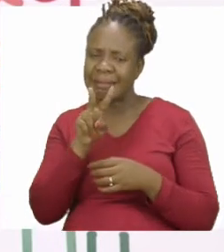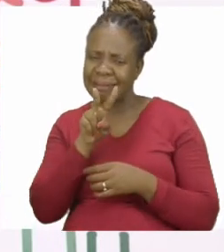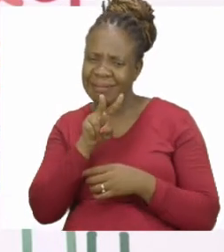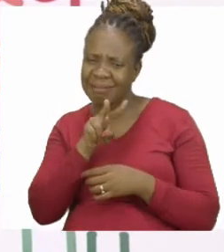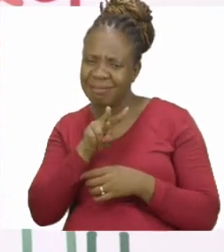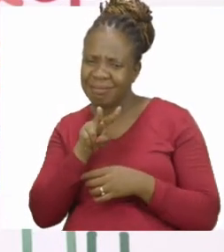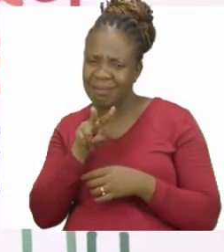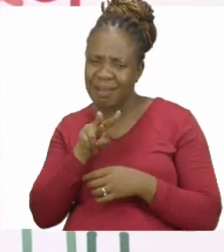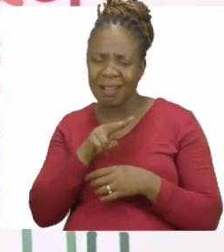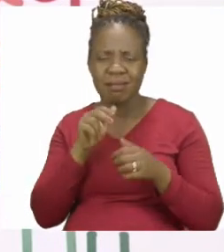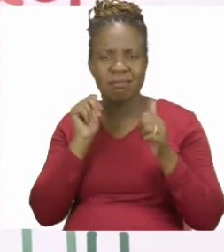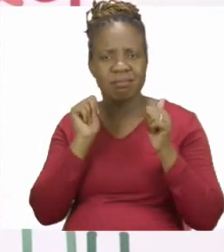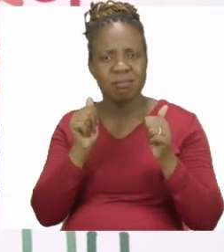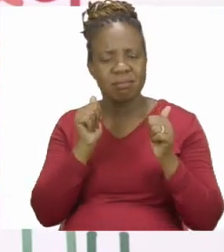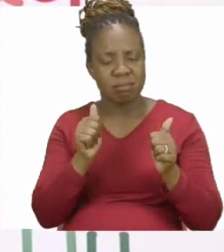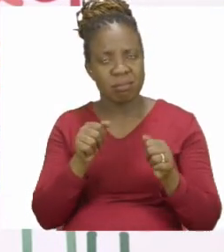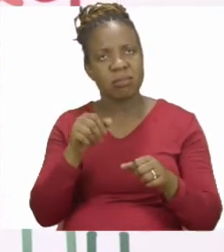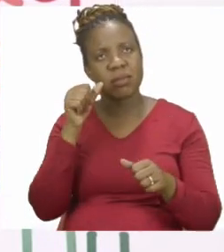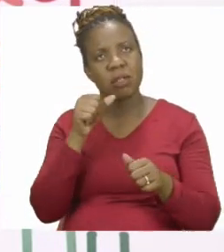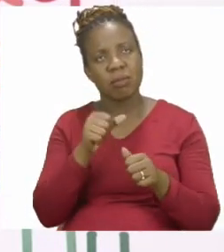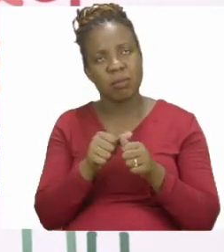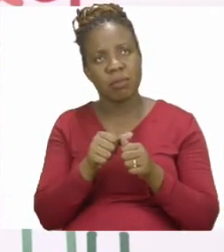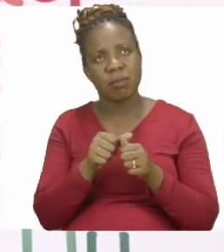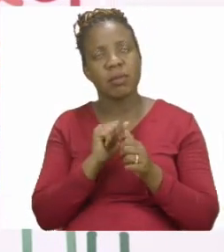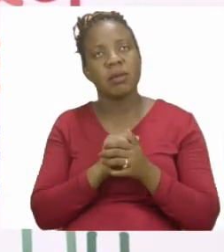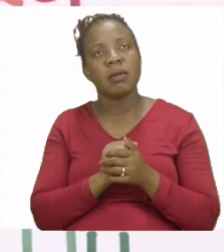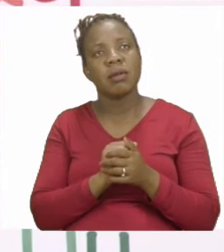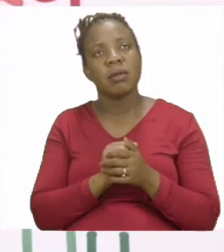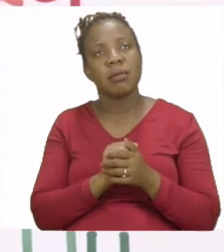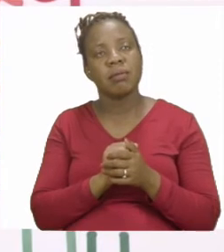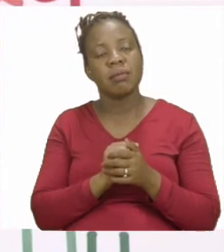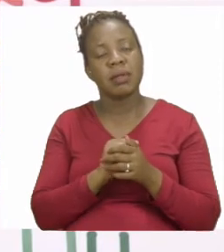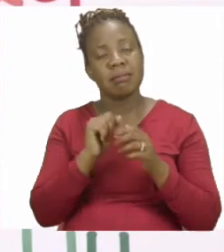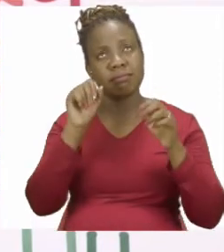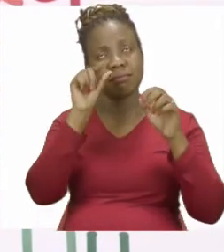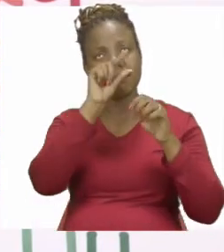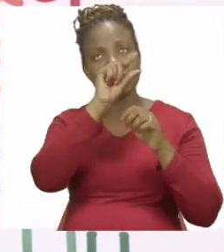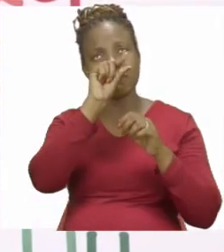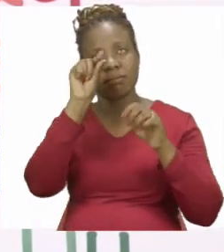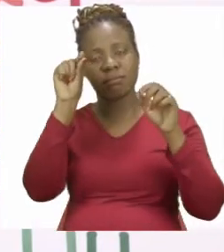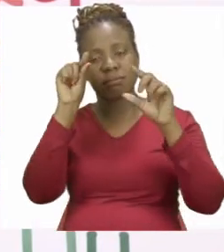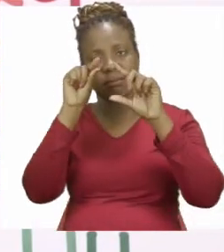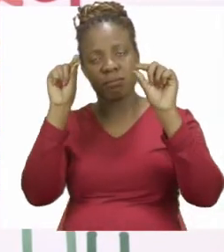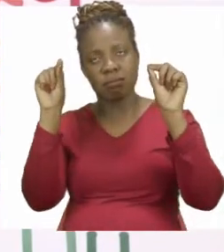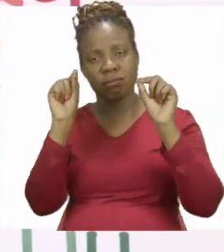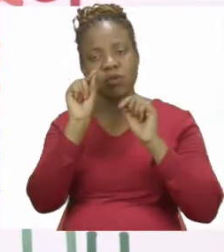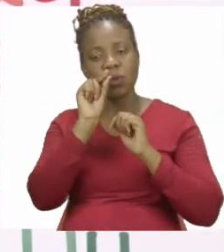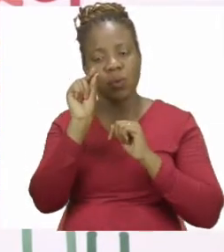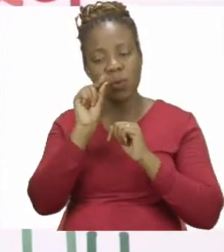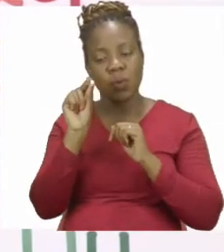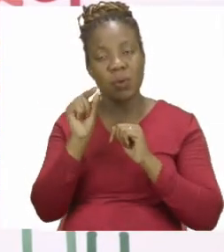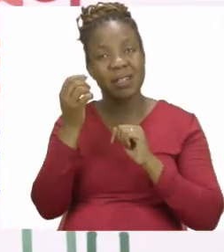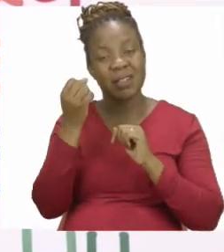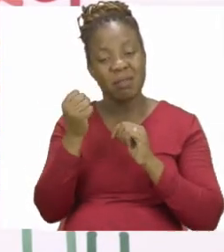shapes, and remember, use the words on top to guide you and show you what it could possibly be. And